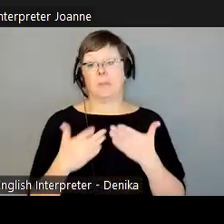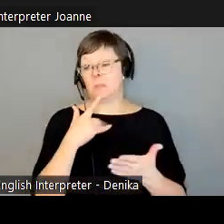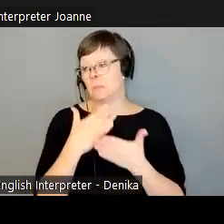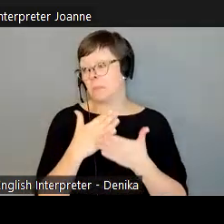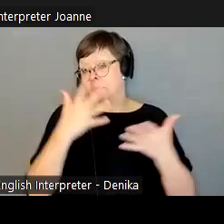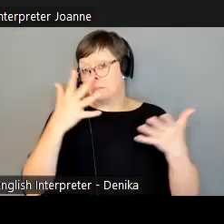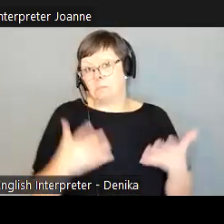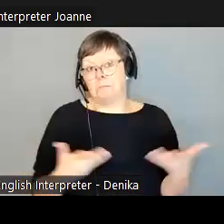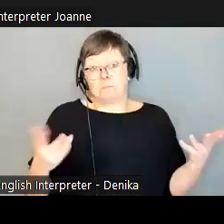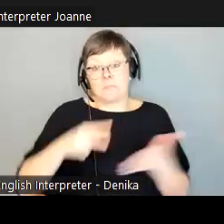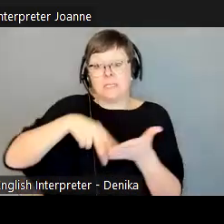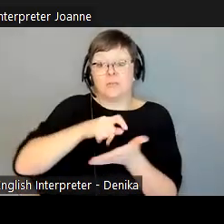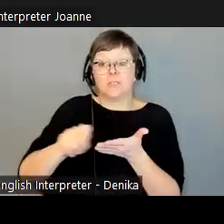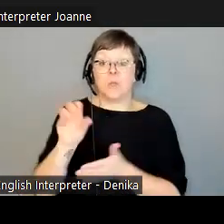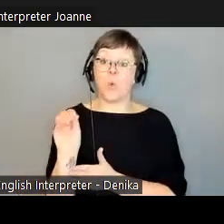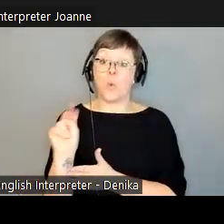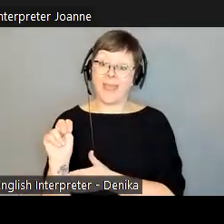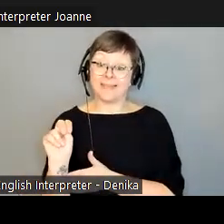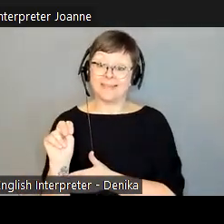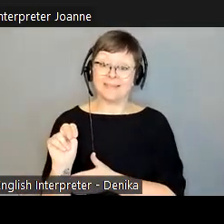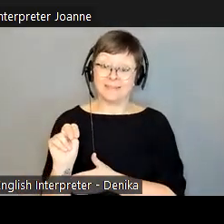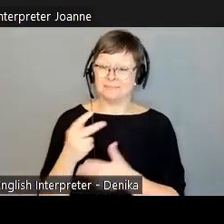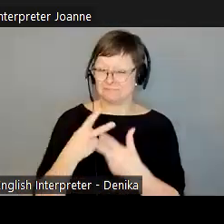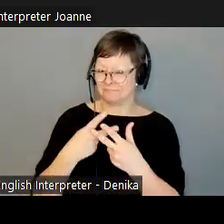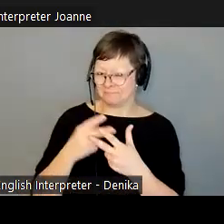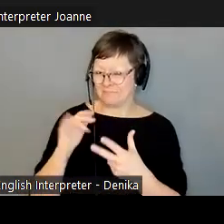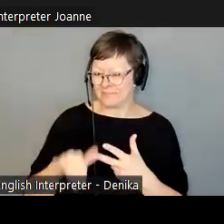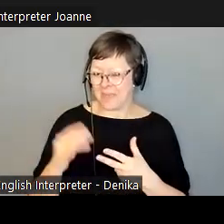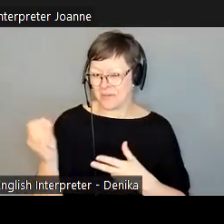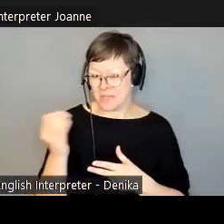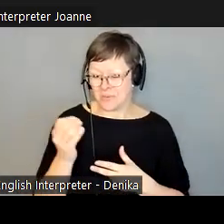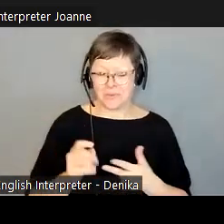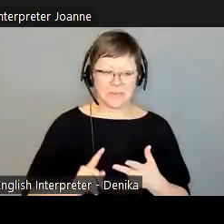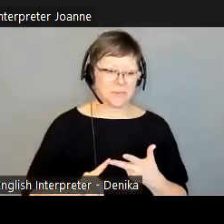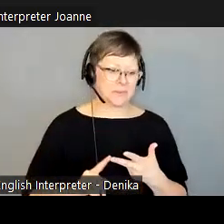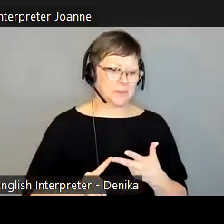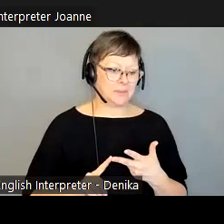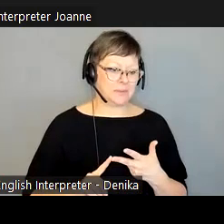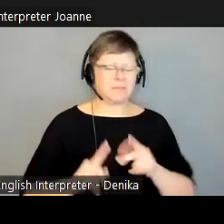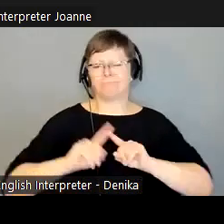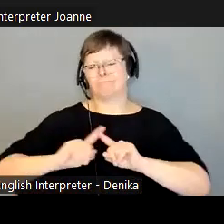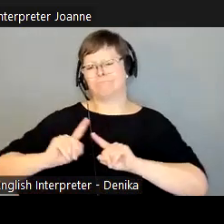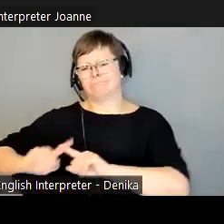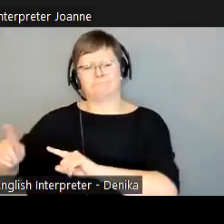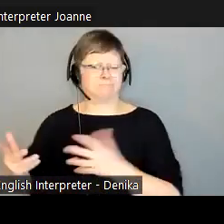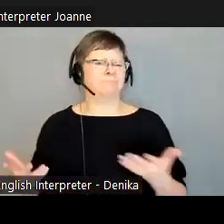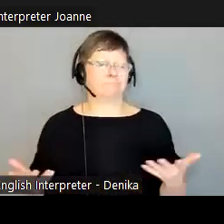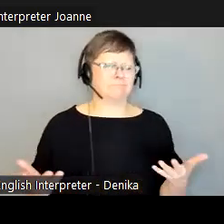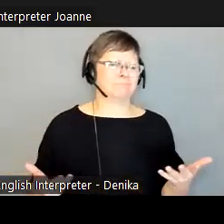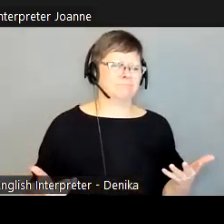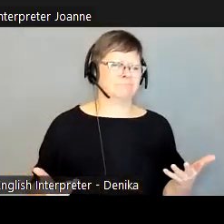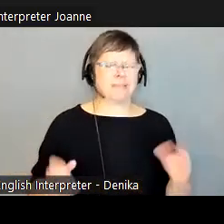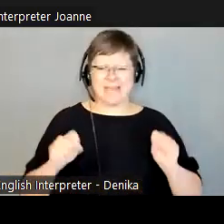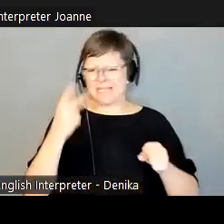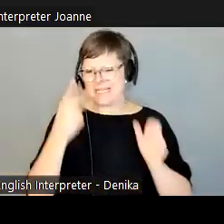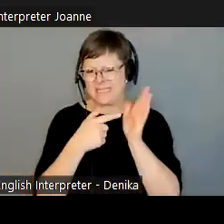know, Literacy ON for Literacy Ontario, a bunch of different things. So